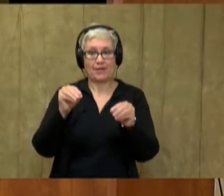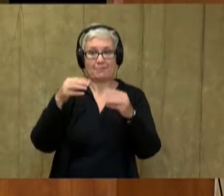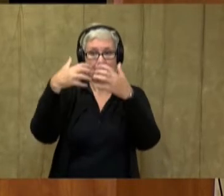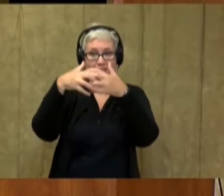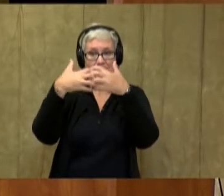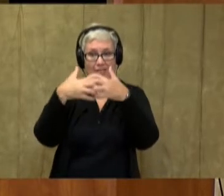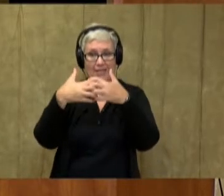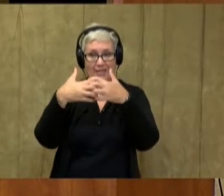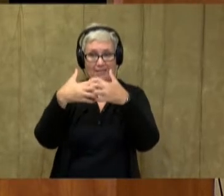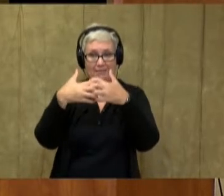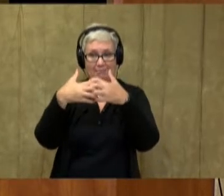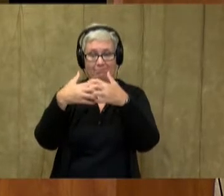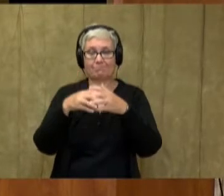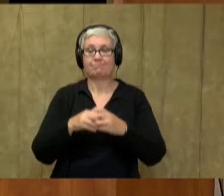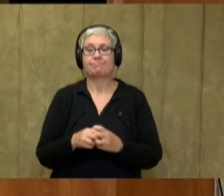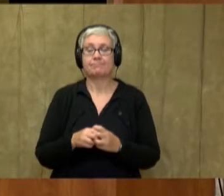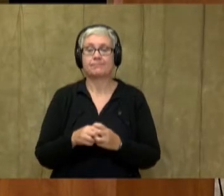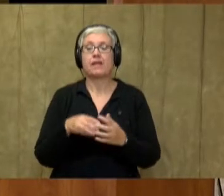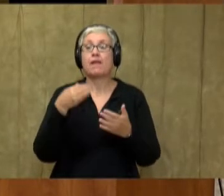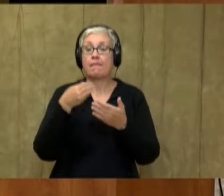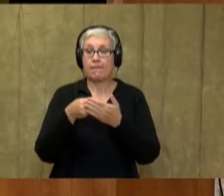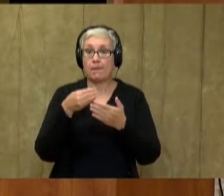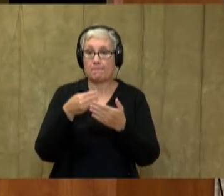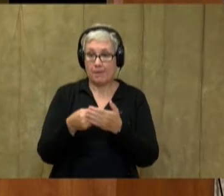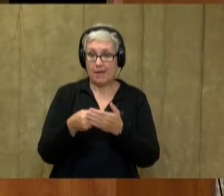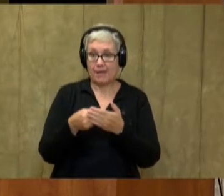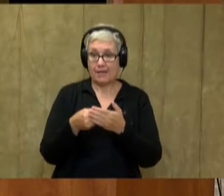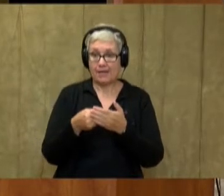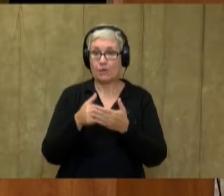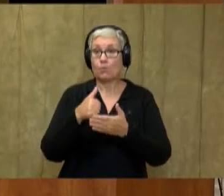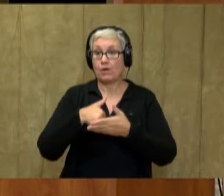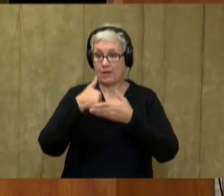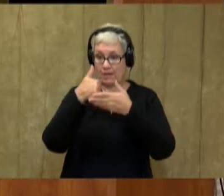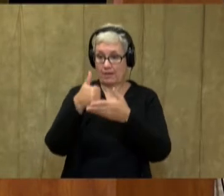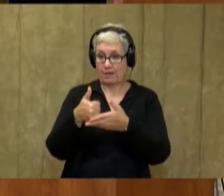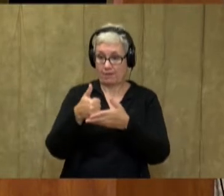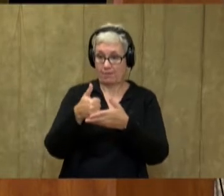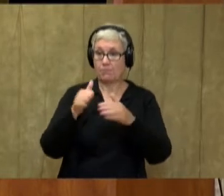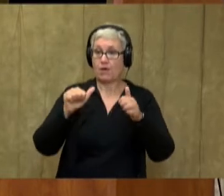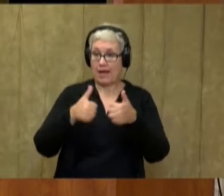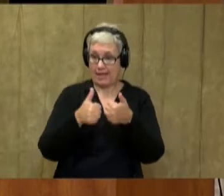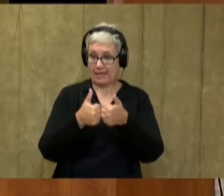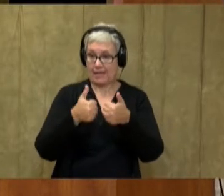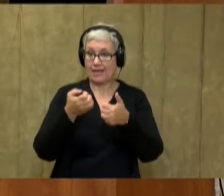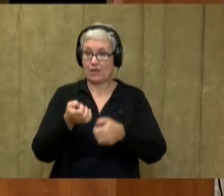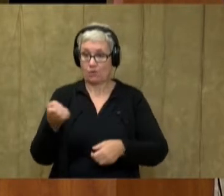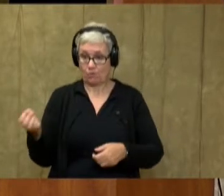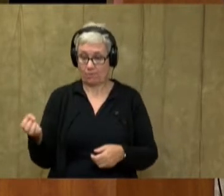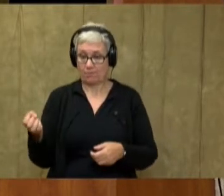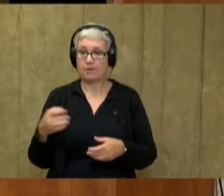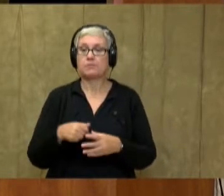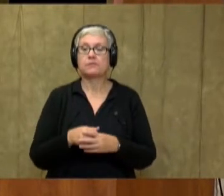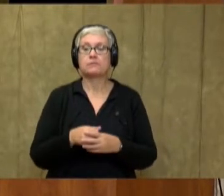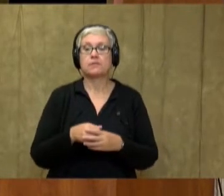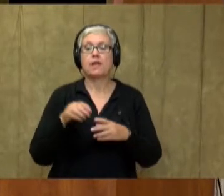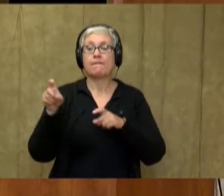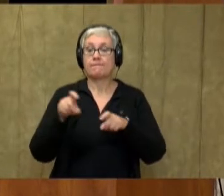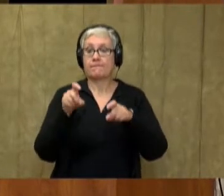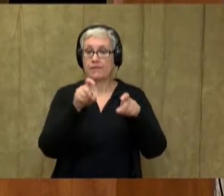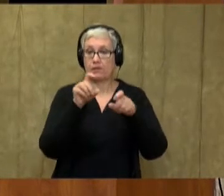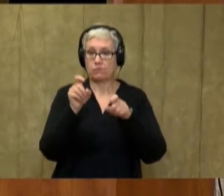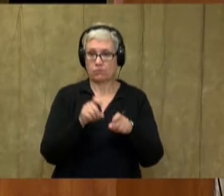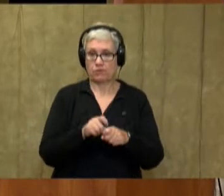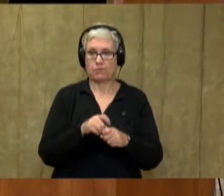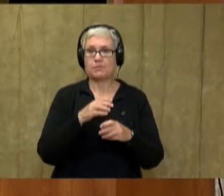schools. The money from these commercial ventures helps pay for athletic equipment, field trips, and audio-visual